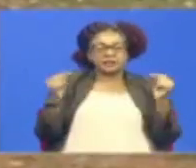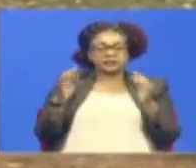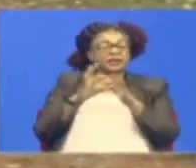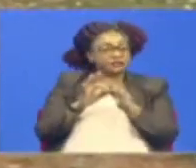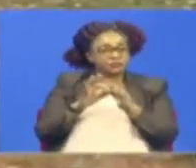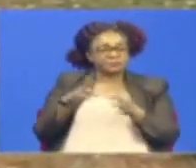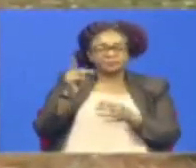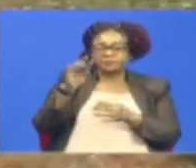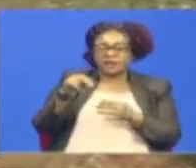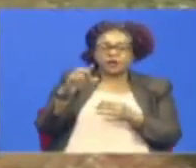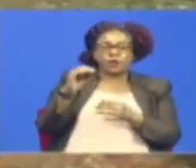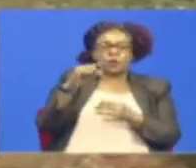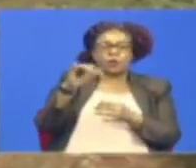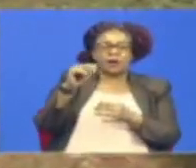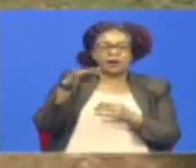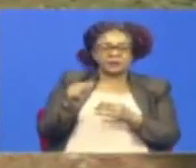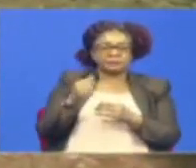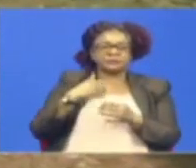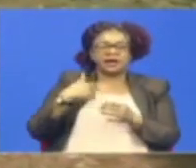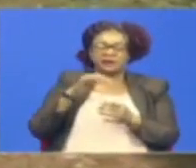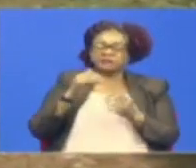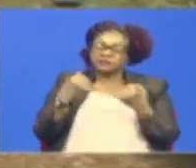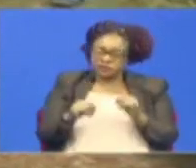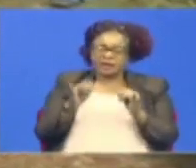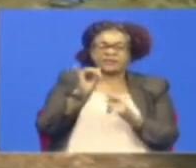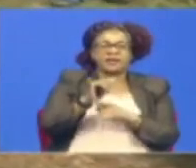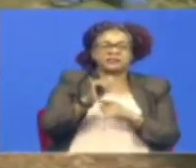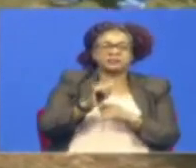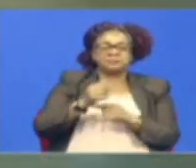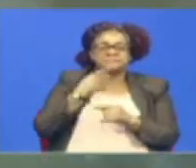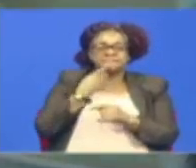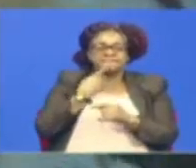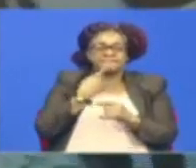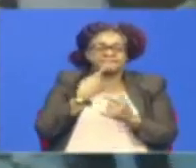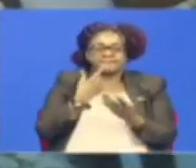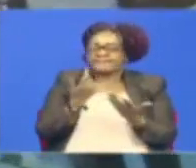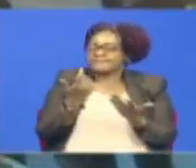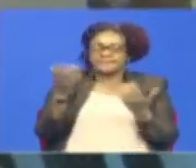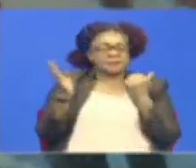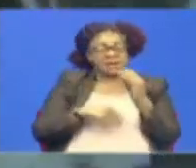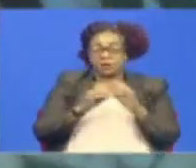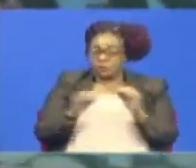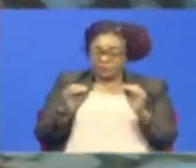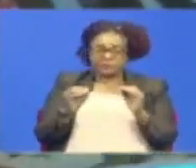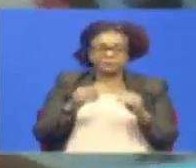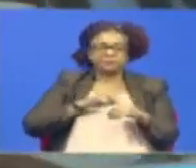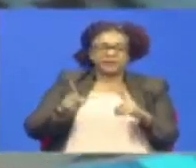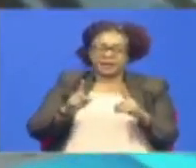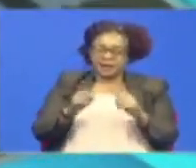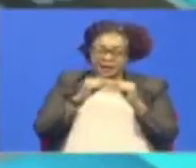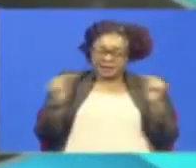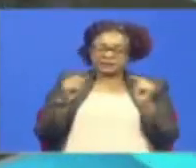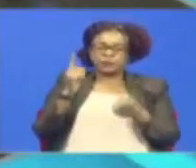Ogada's family has already tested the new norm, which they say did not leave a bad taste in their mouths, despite being against what they have